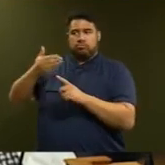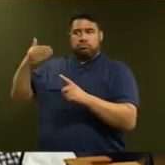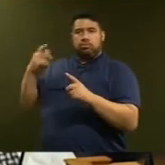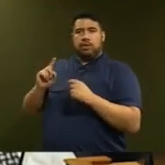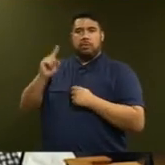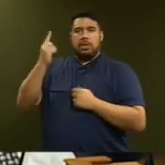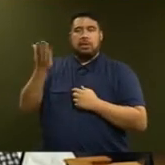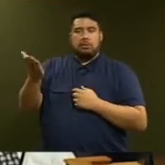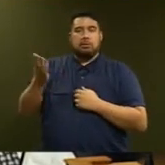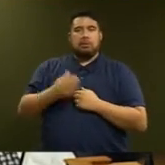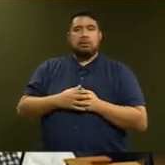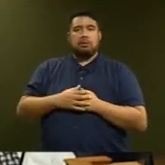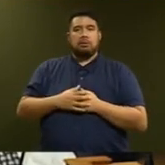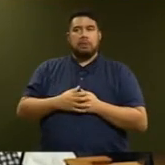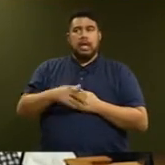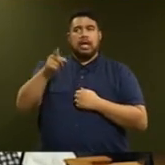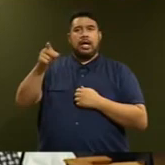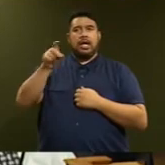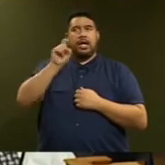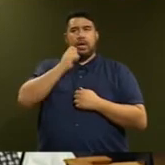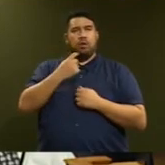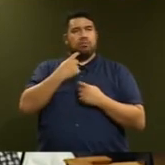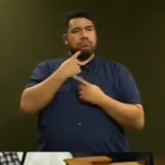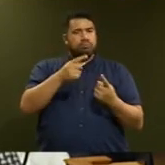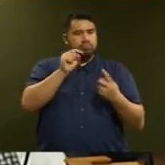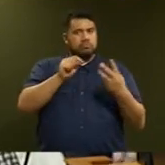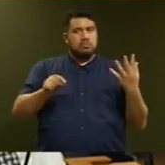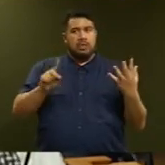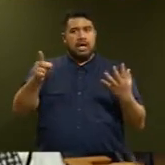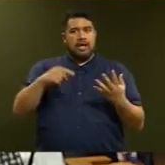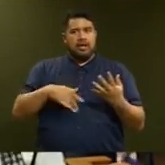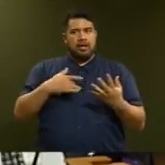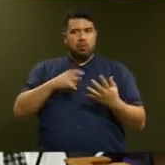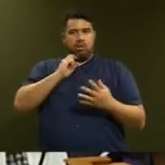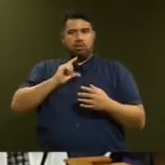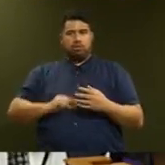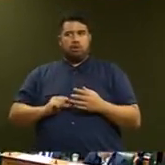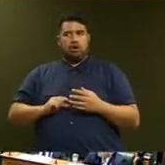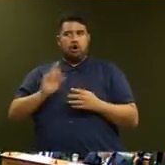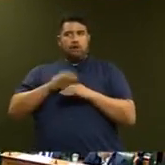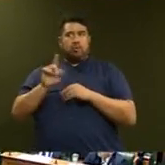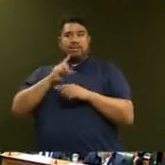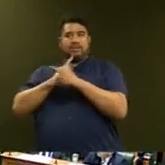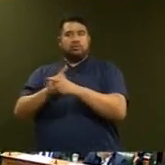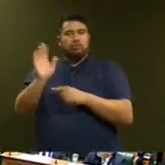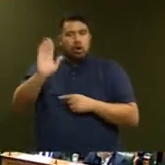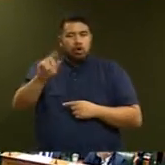no reason for him to shrink from any of his statements at all. It looks like, and it is, an open government.